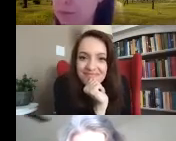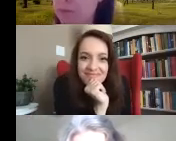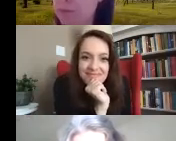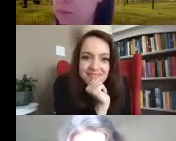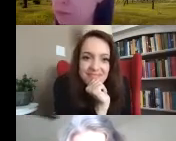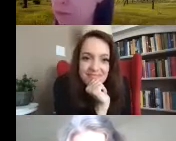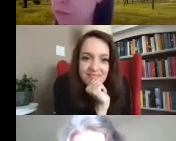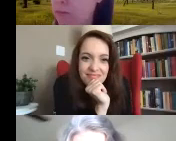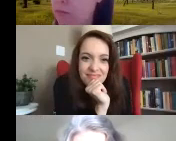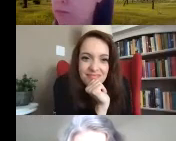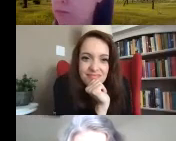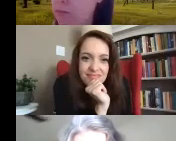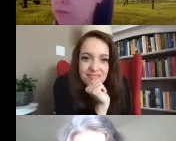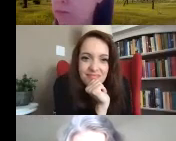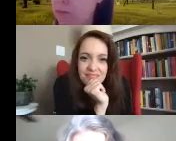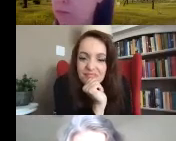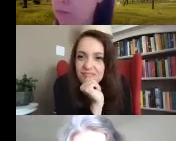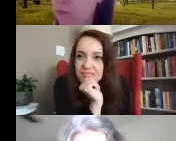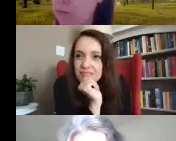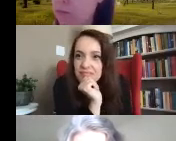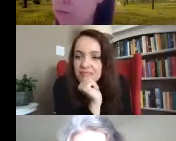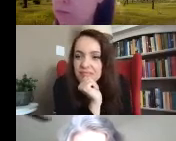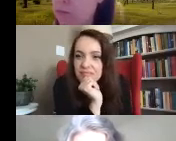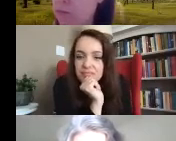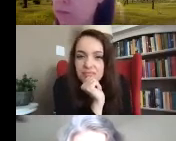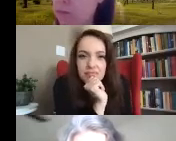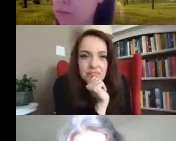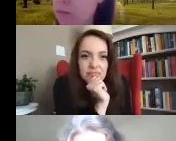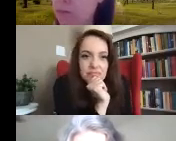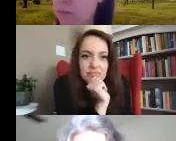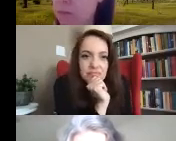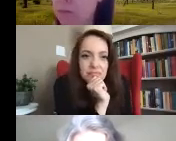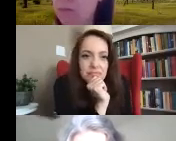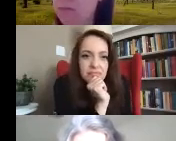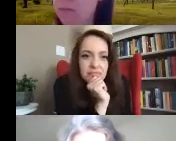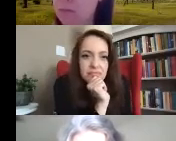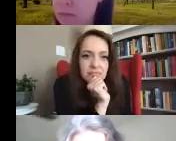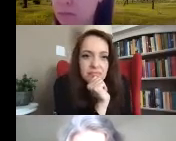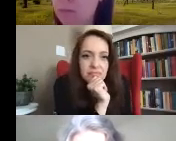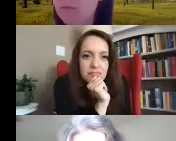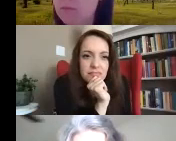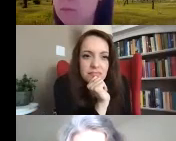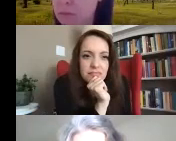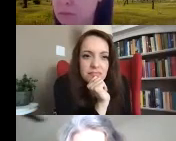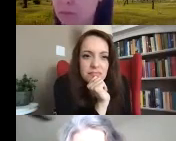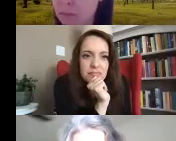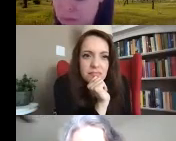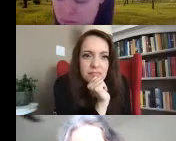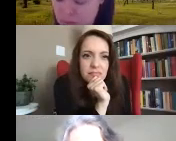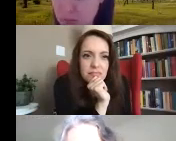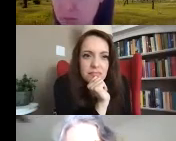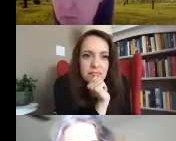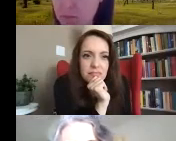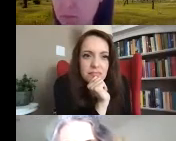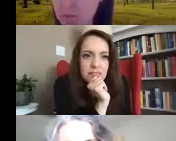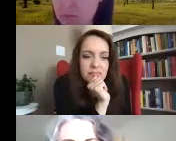we learned over a 3-day period. The first was didactic, the second day was practice, and the third day was to go into the